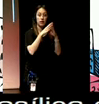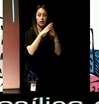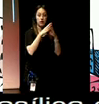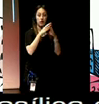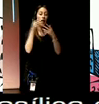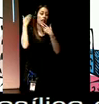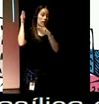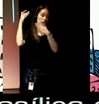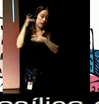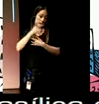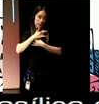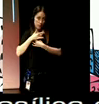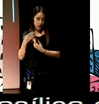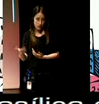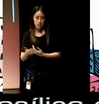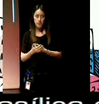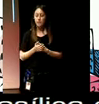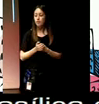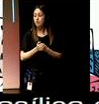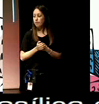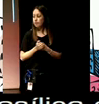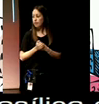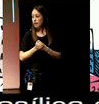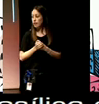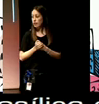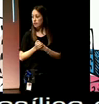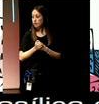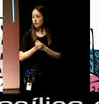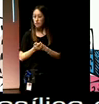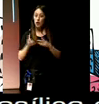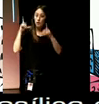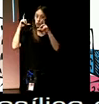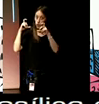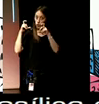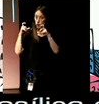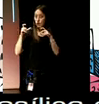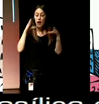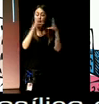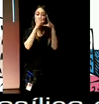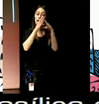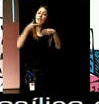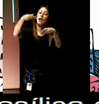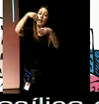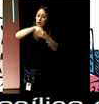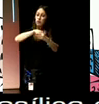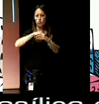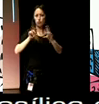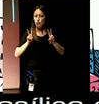That's the inside of the basilica. It's quite a new one, but down